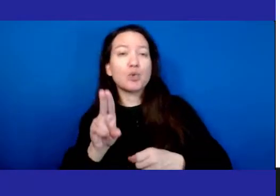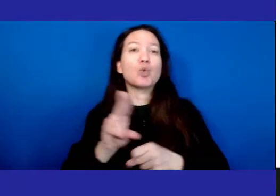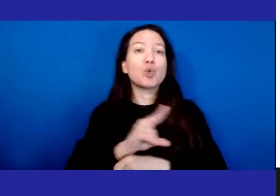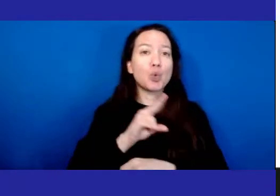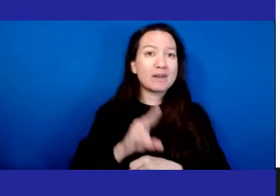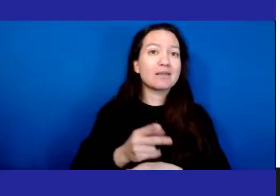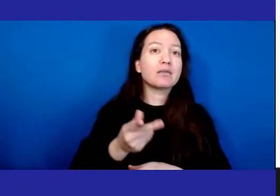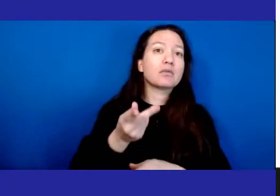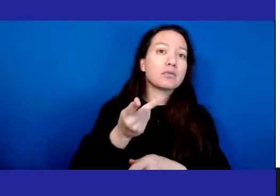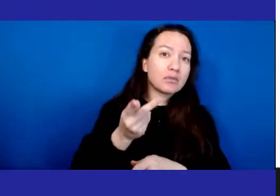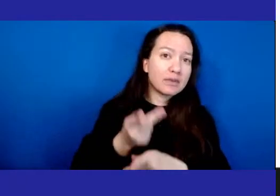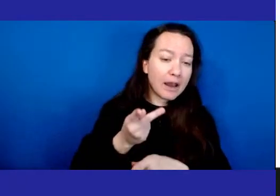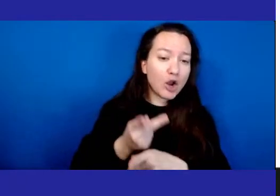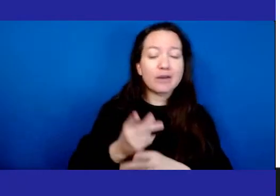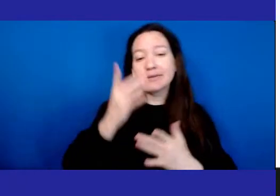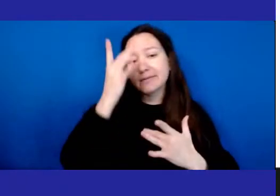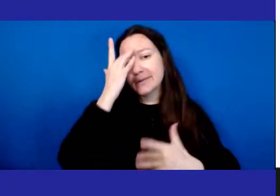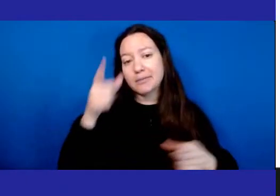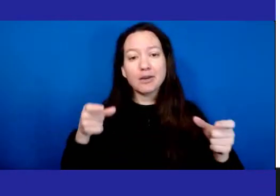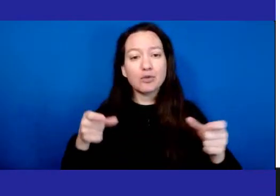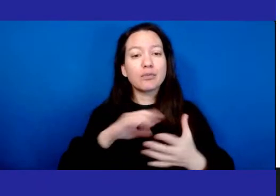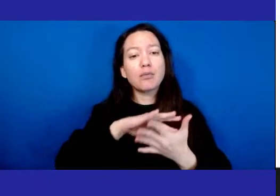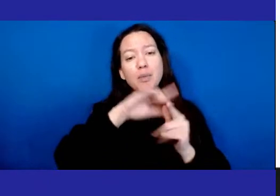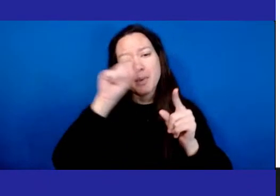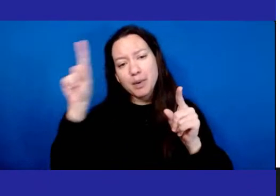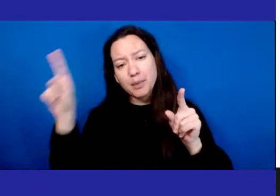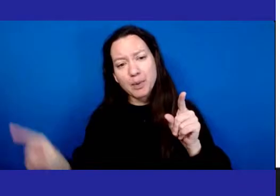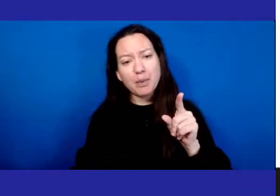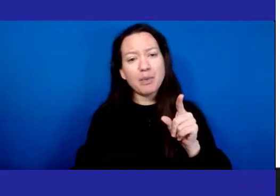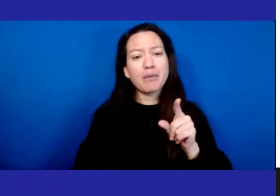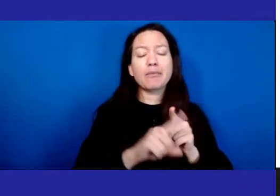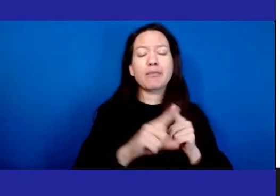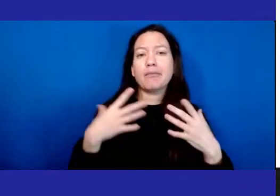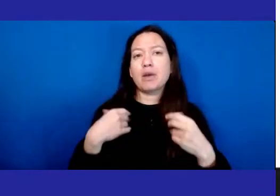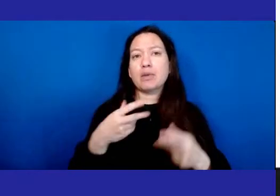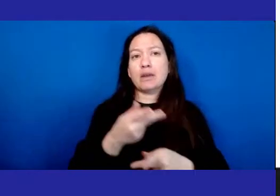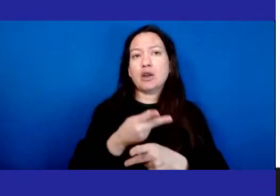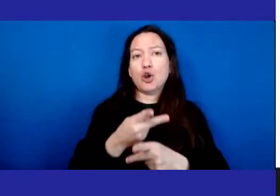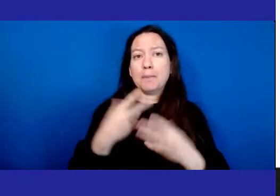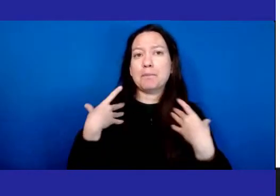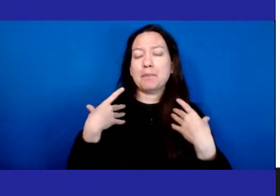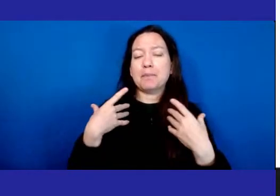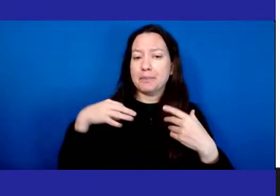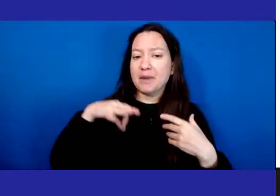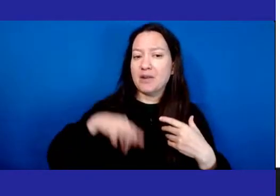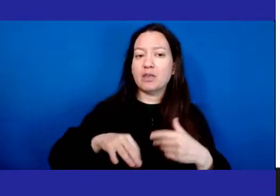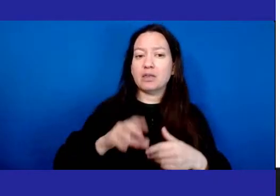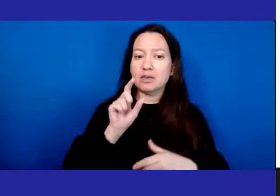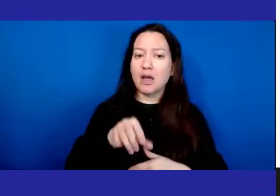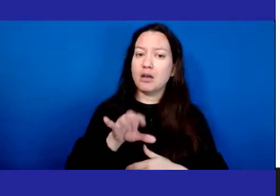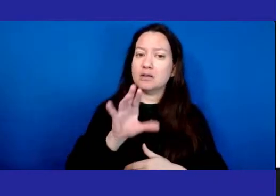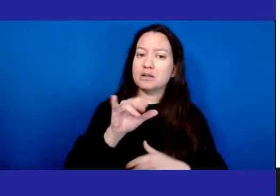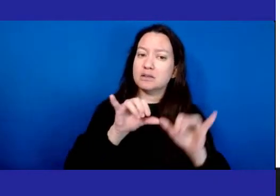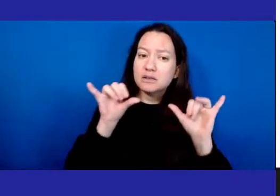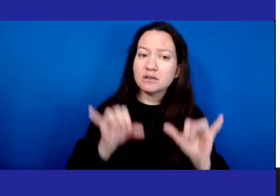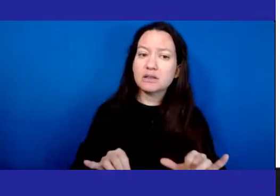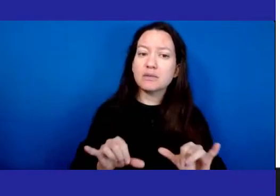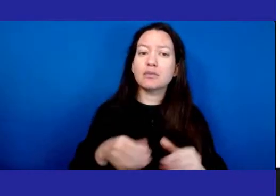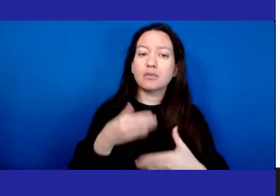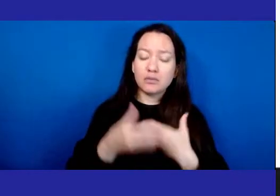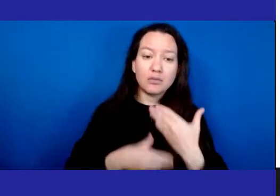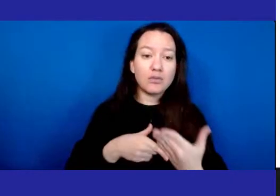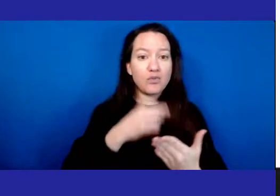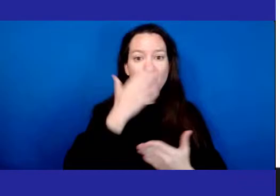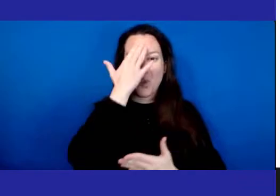disease management, all the way around to healthcare benefits. That's what a core processing system does. Why do we